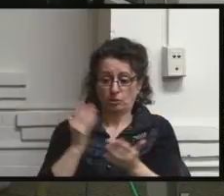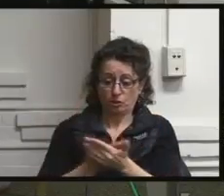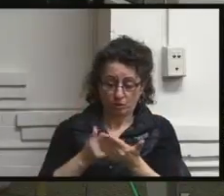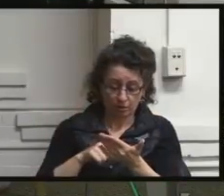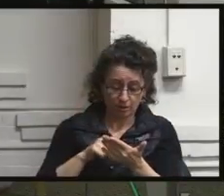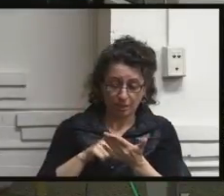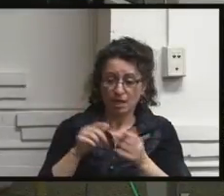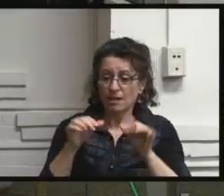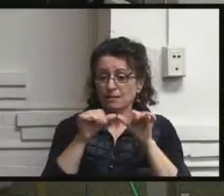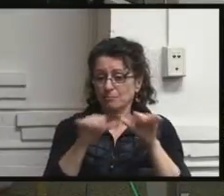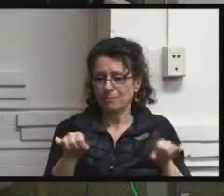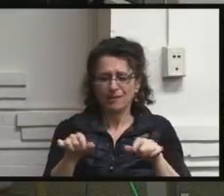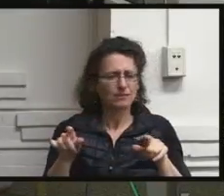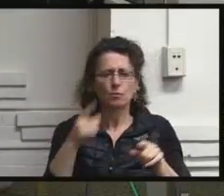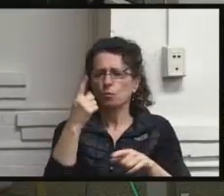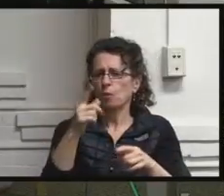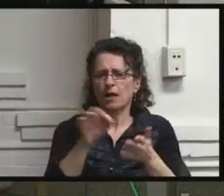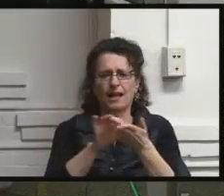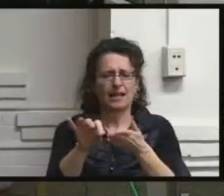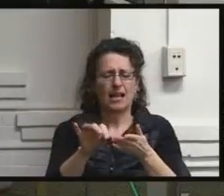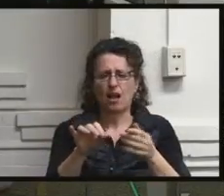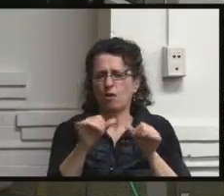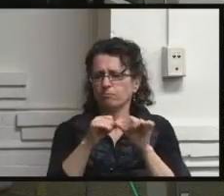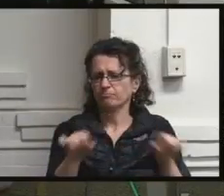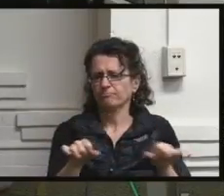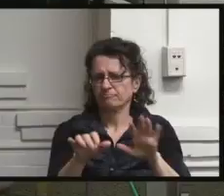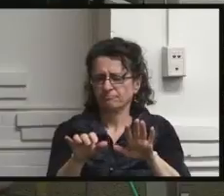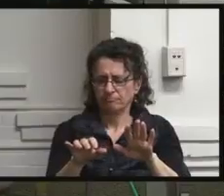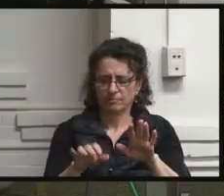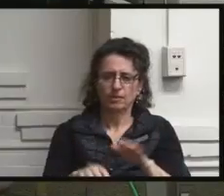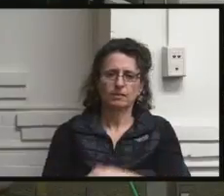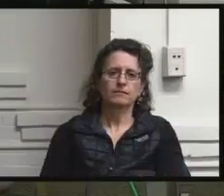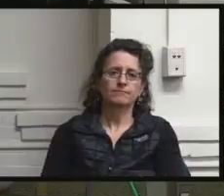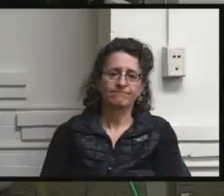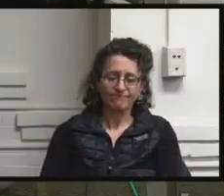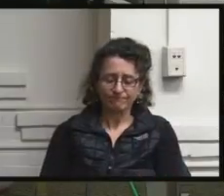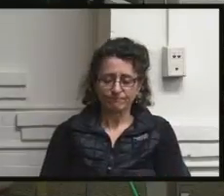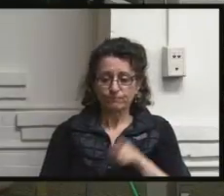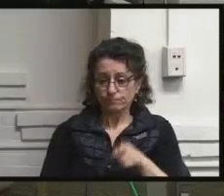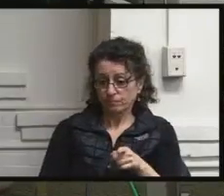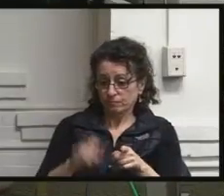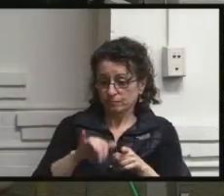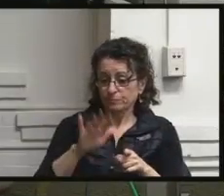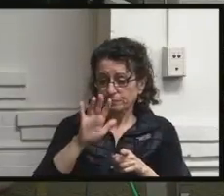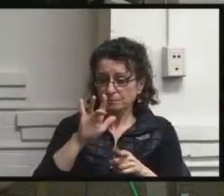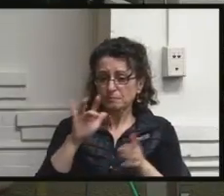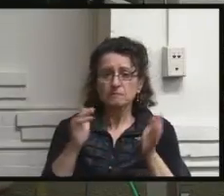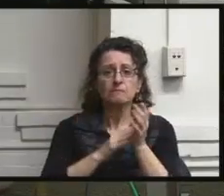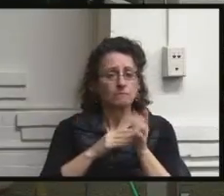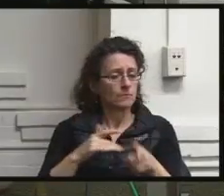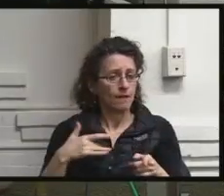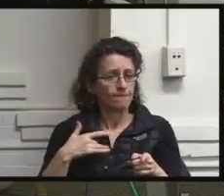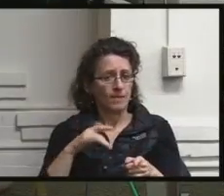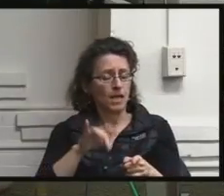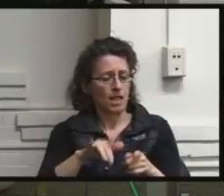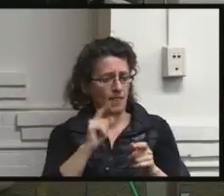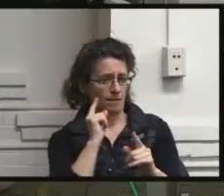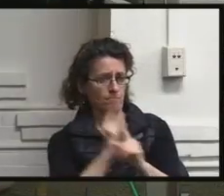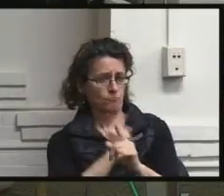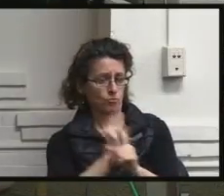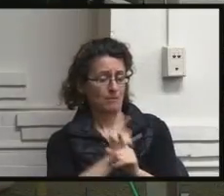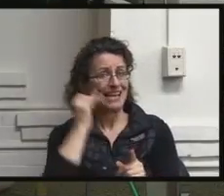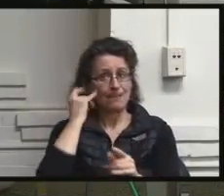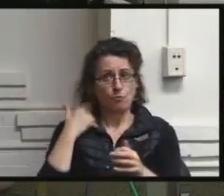is making sure that I was comfortable with that number. That if we were going to go out and spend